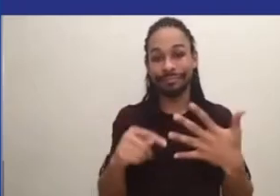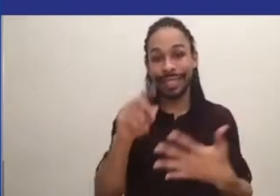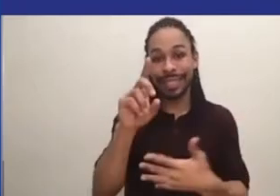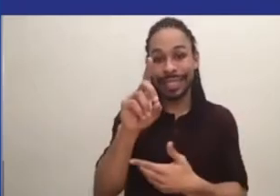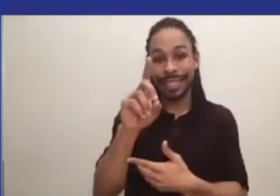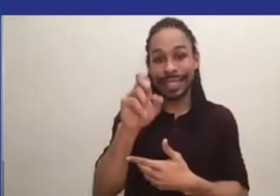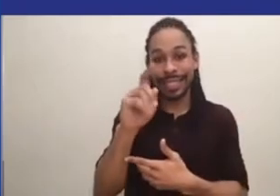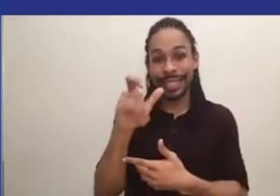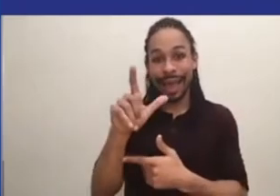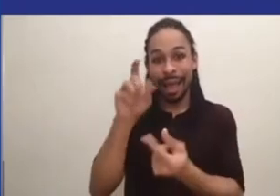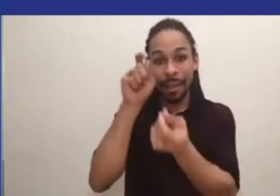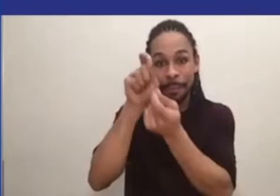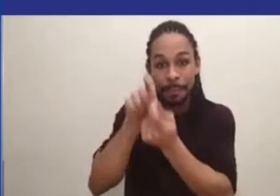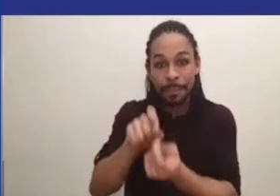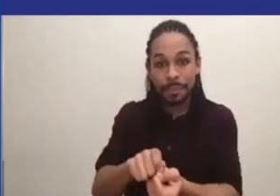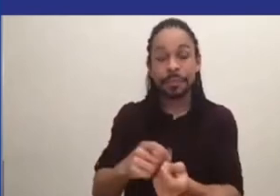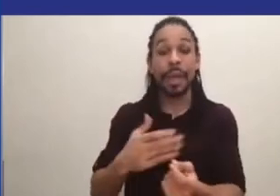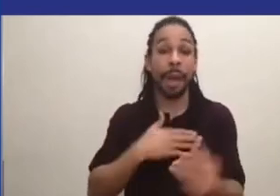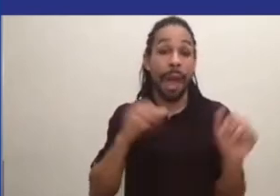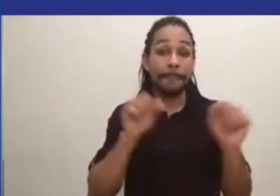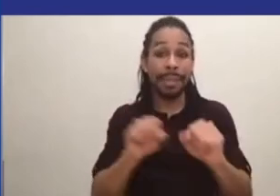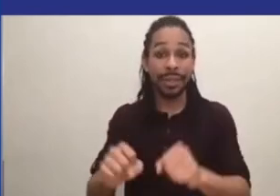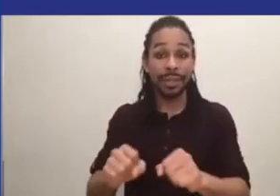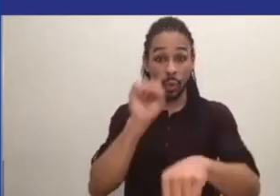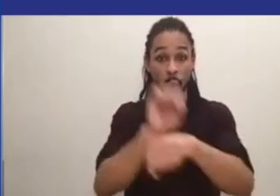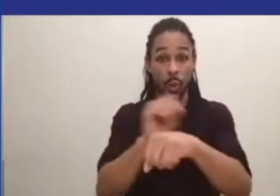work with a room full of people,